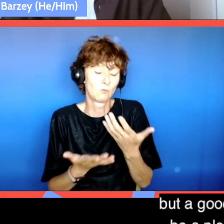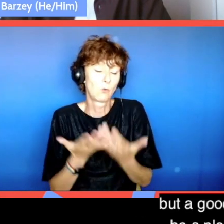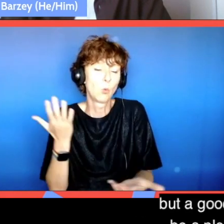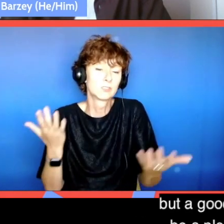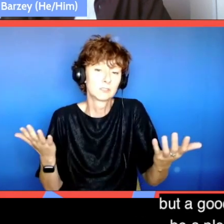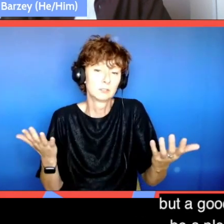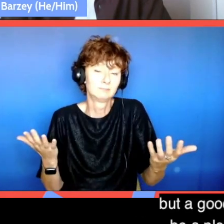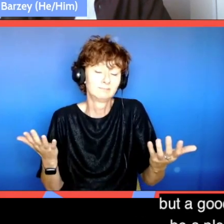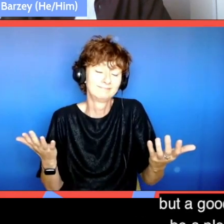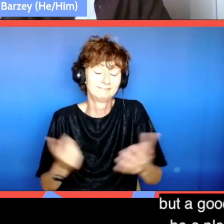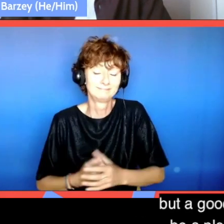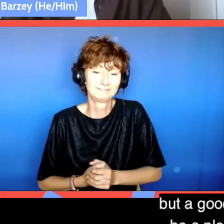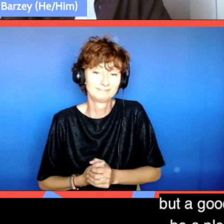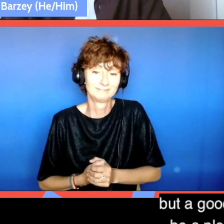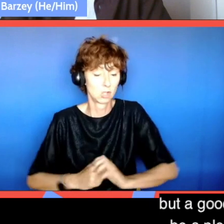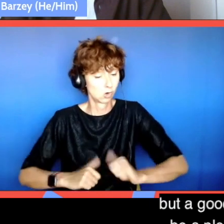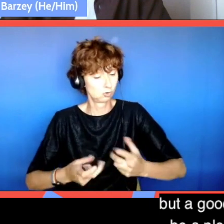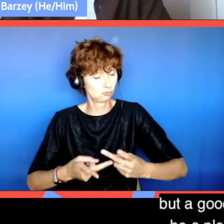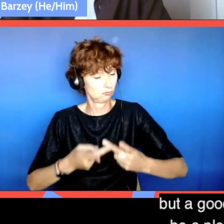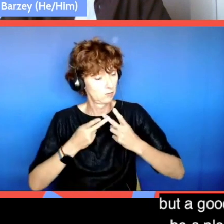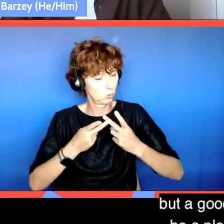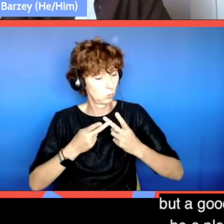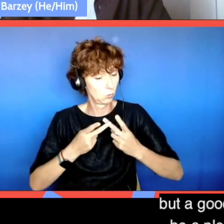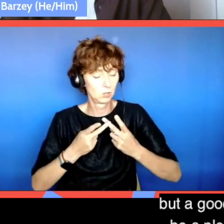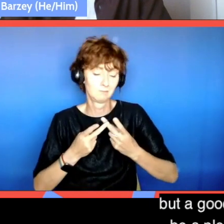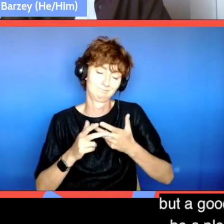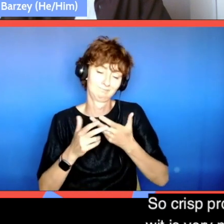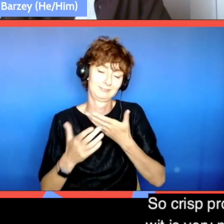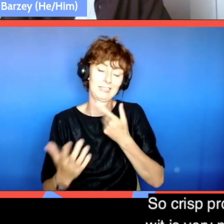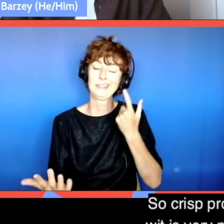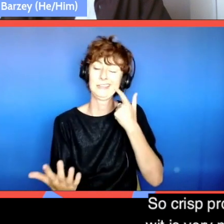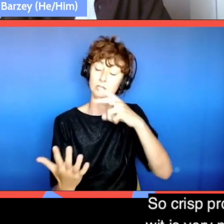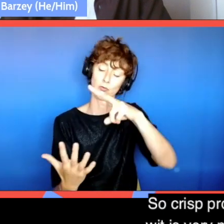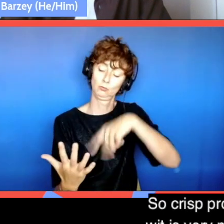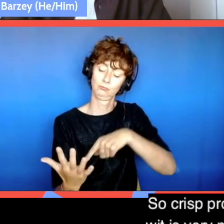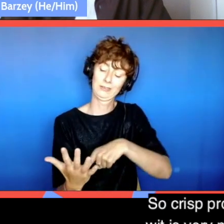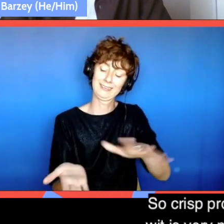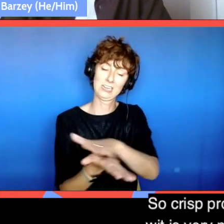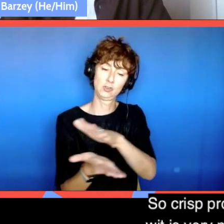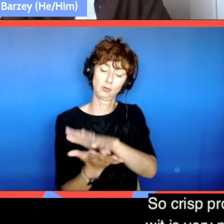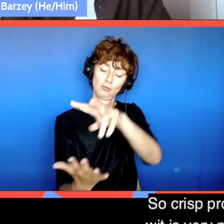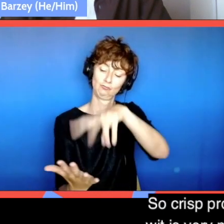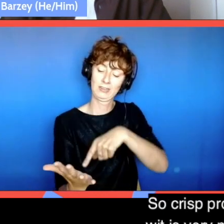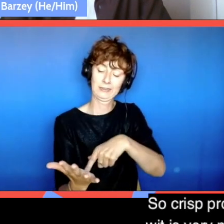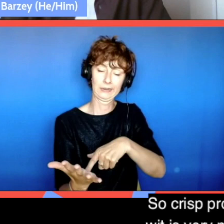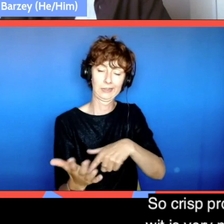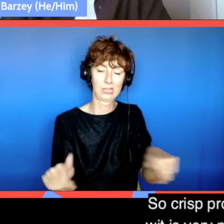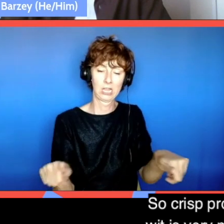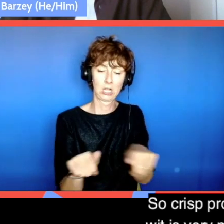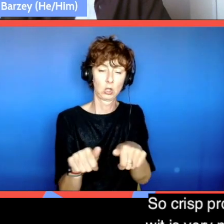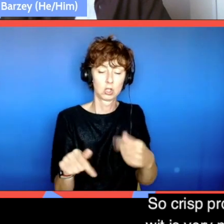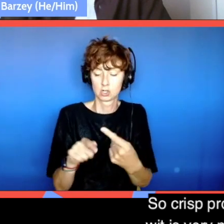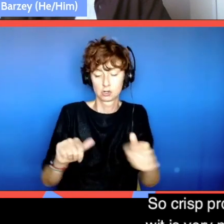but a good review should be a pleasure to read. So crisp prose and sparkling wit